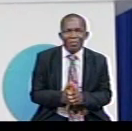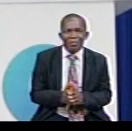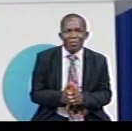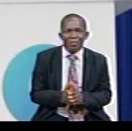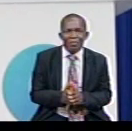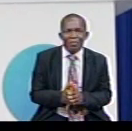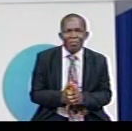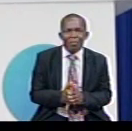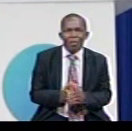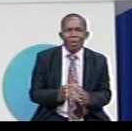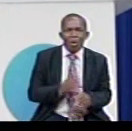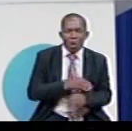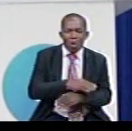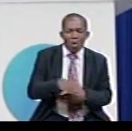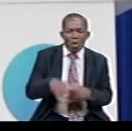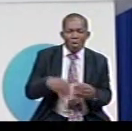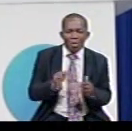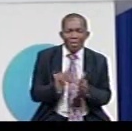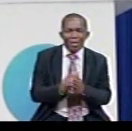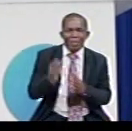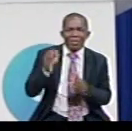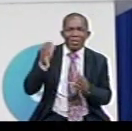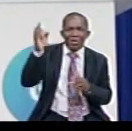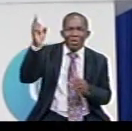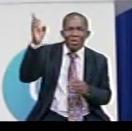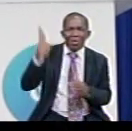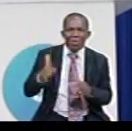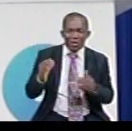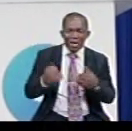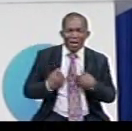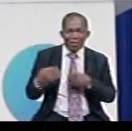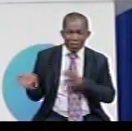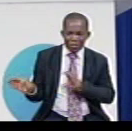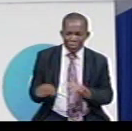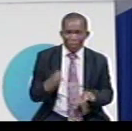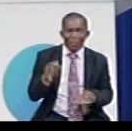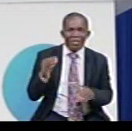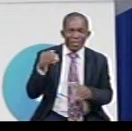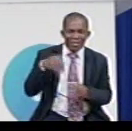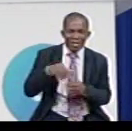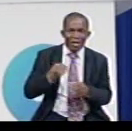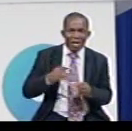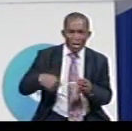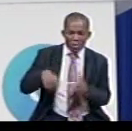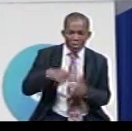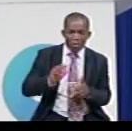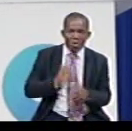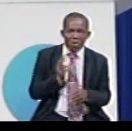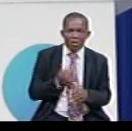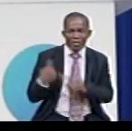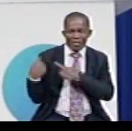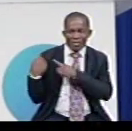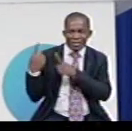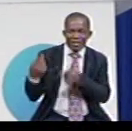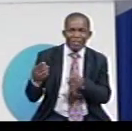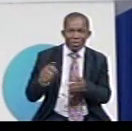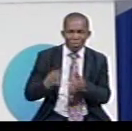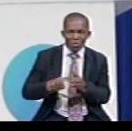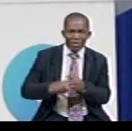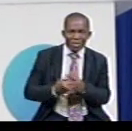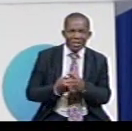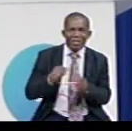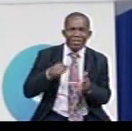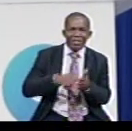All that God has done since we began the program, shall we thank the Lord and shall we pray and tell the Lord to make it permanent